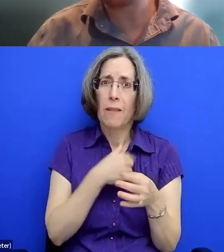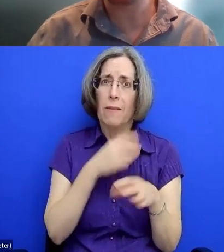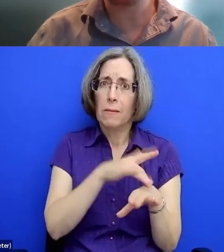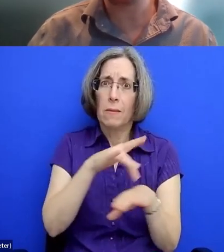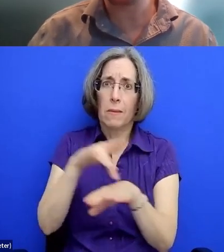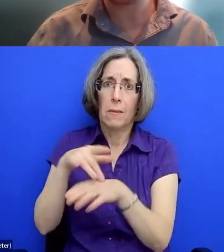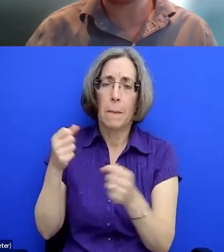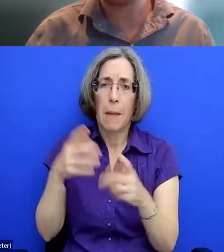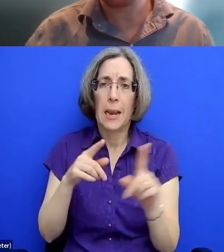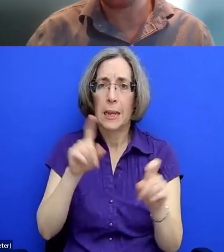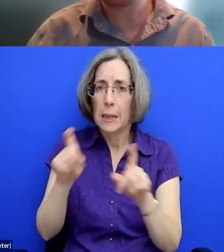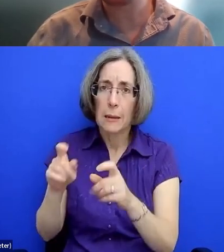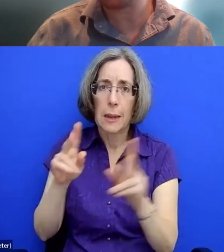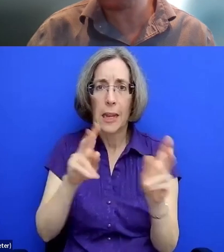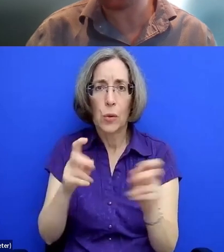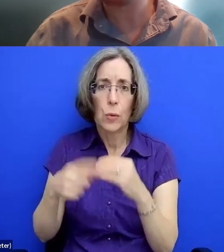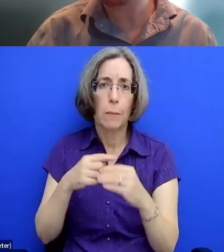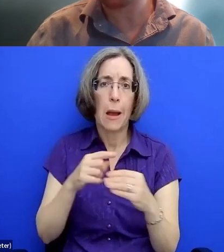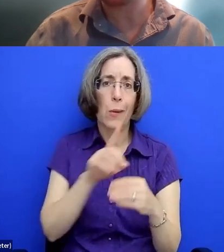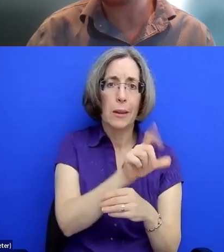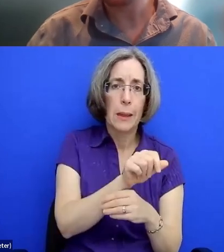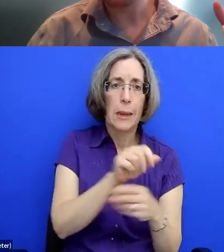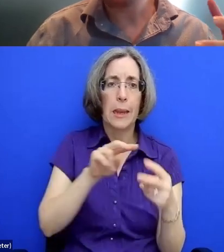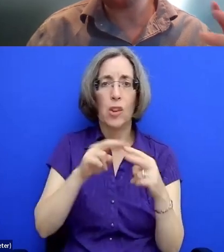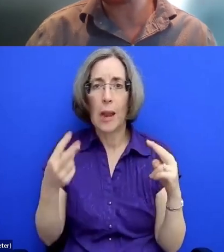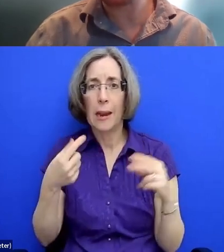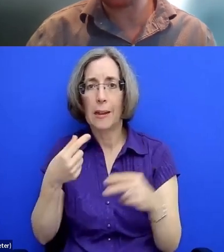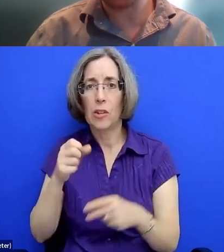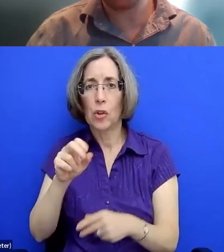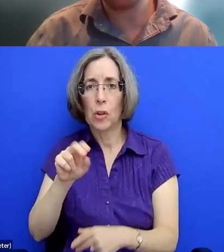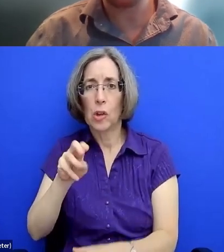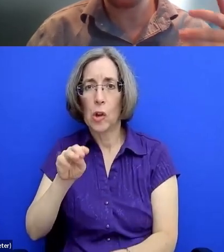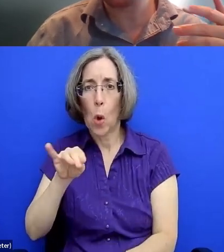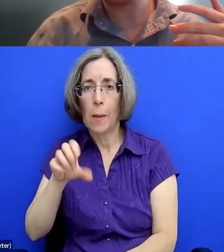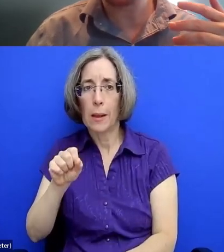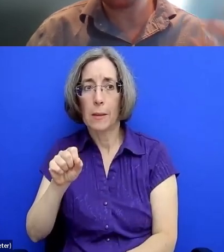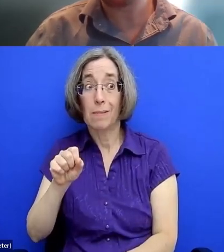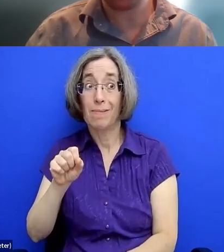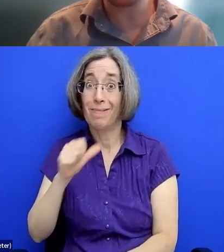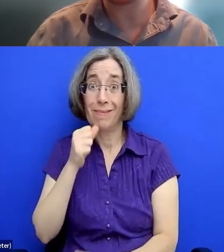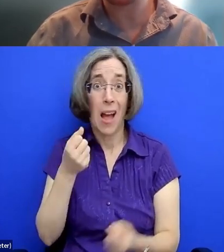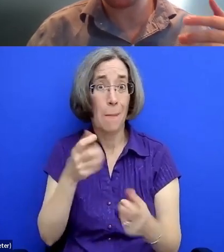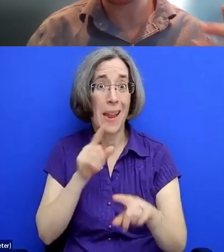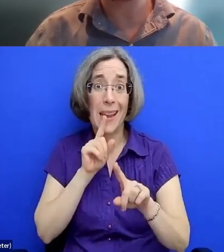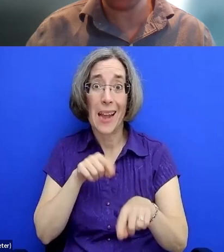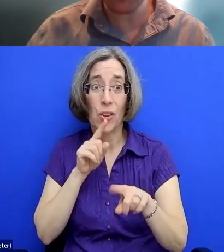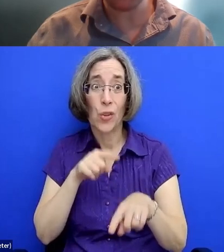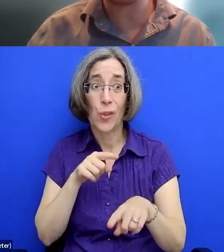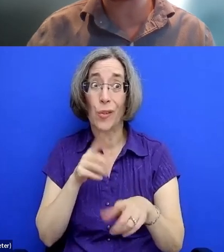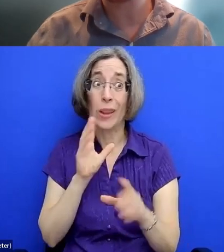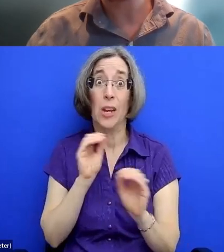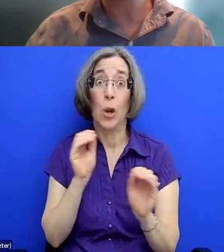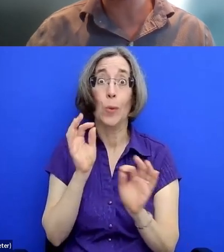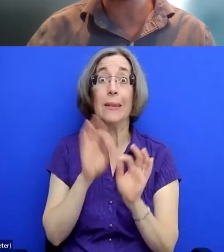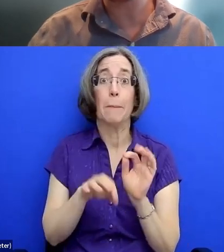questions around disability genetics and genomics and not provided many answers, and certainly not simple ones. I think that's the point.